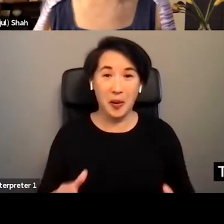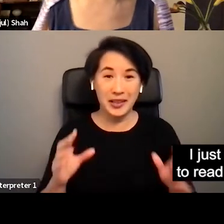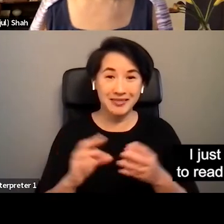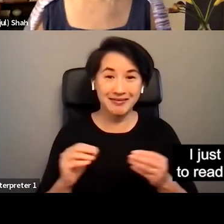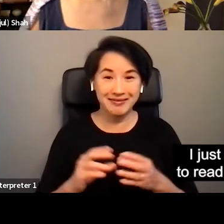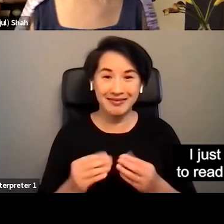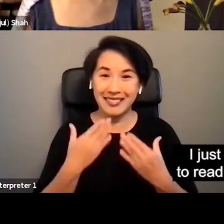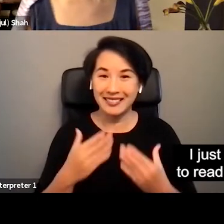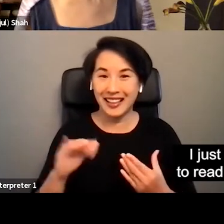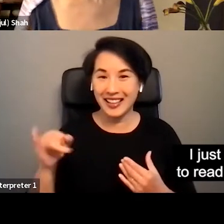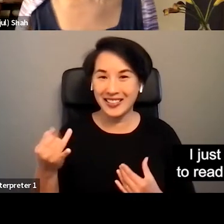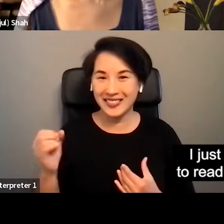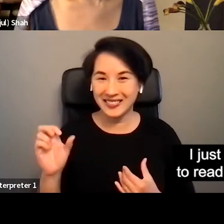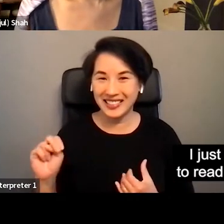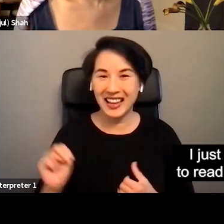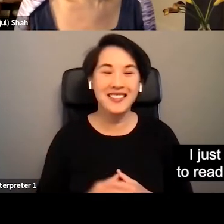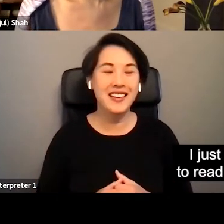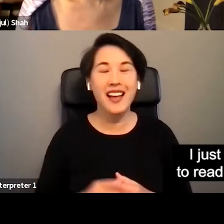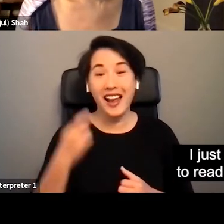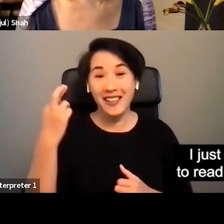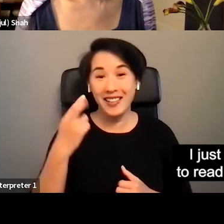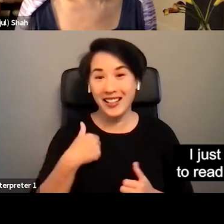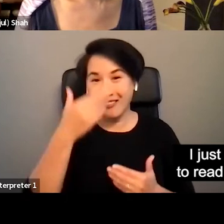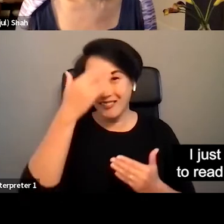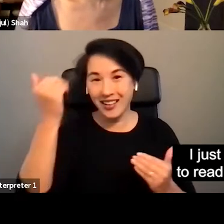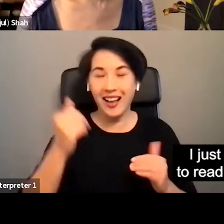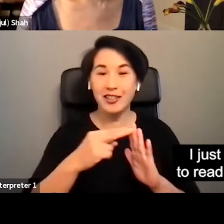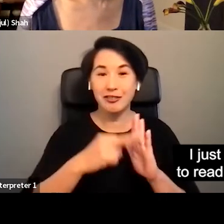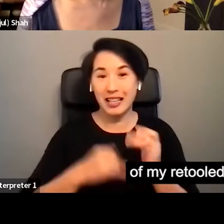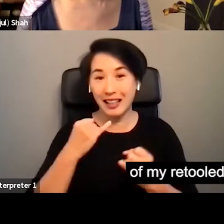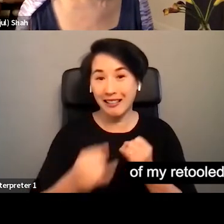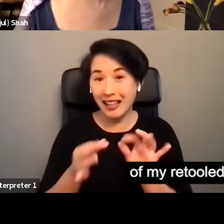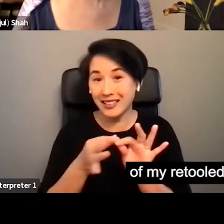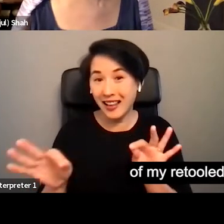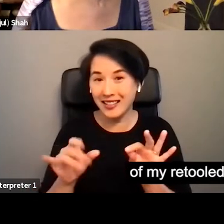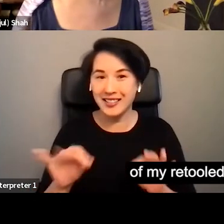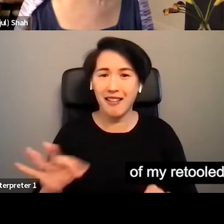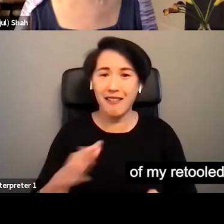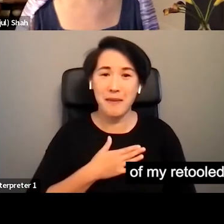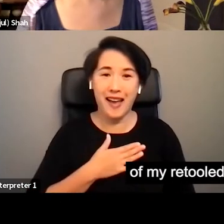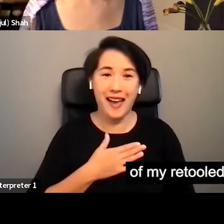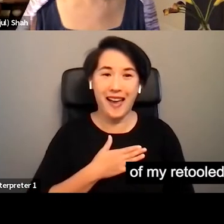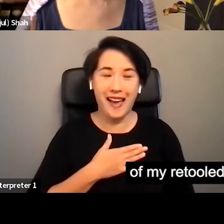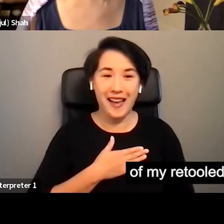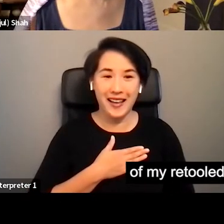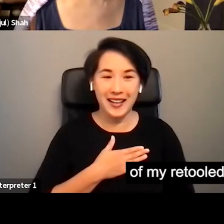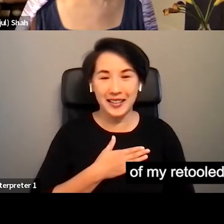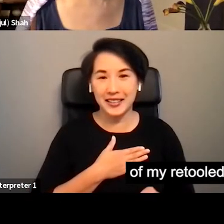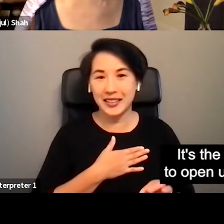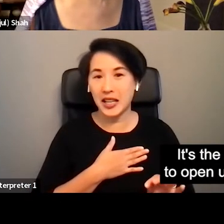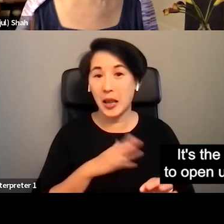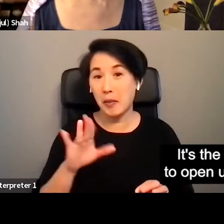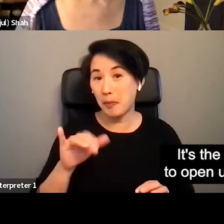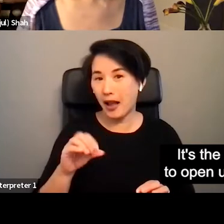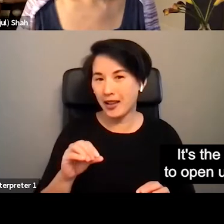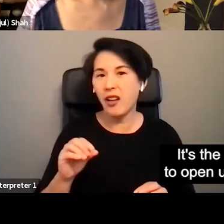Thanks, Jen. I just realized I forgot to read the last sentence of my retooled bio, which I think relates.